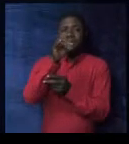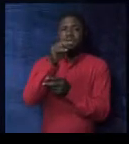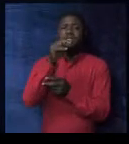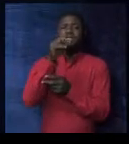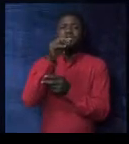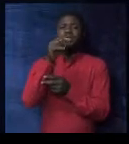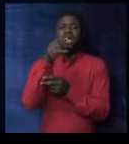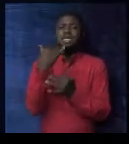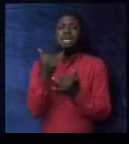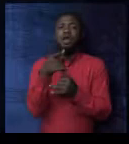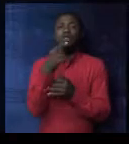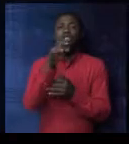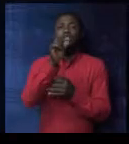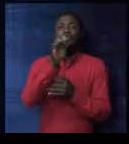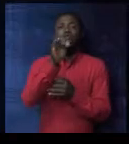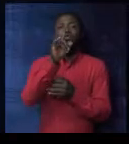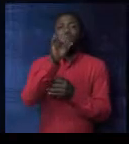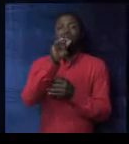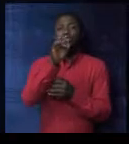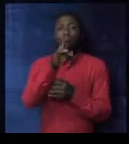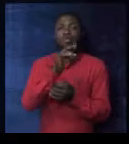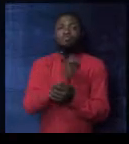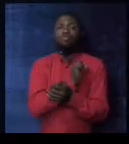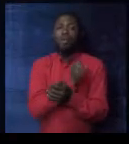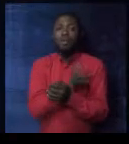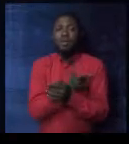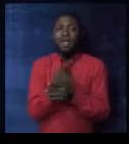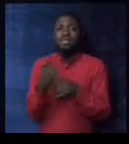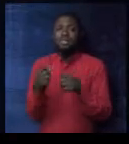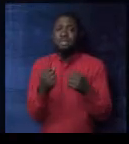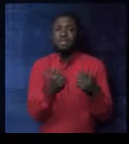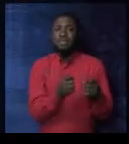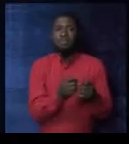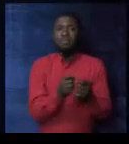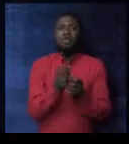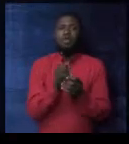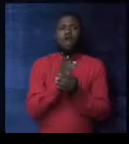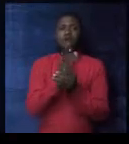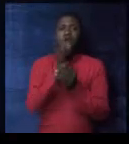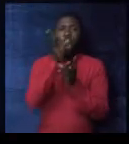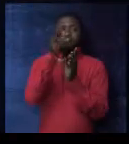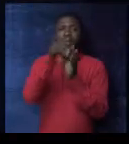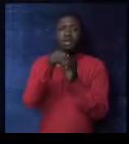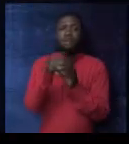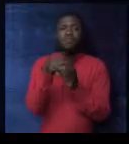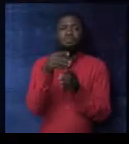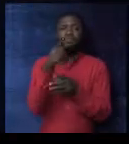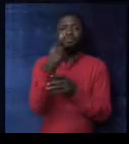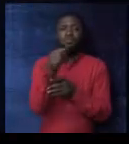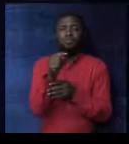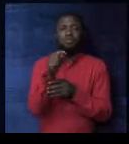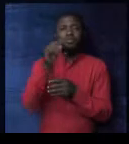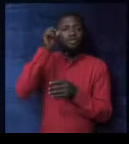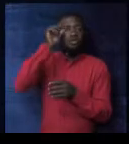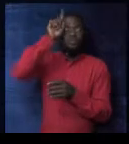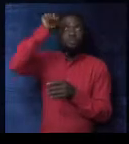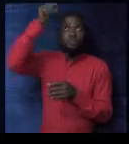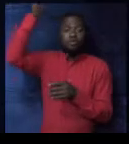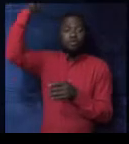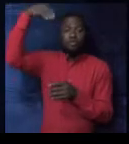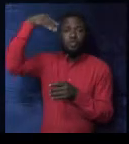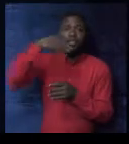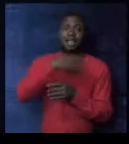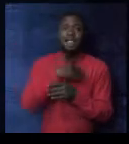solar system. Solar system. The solar system comprises the